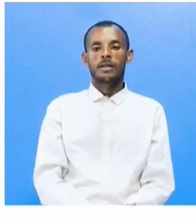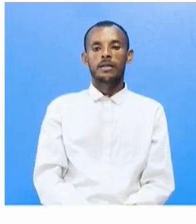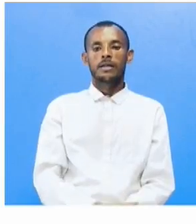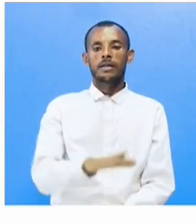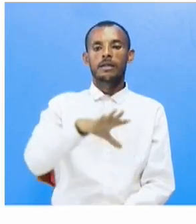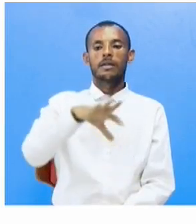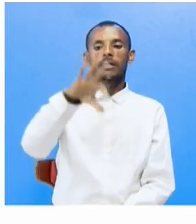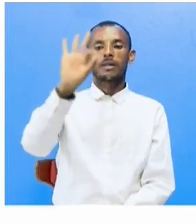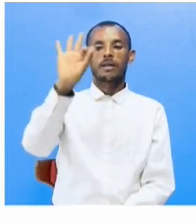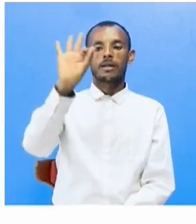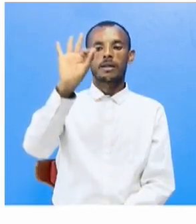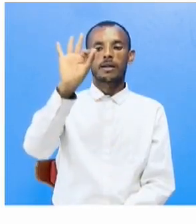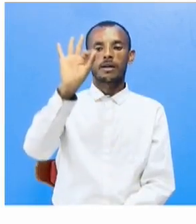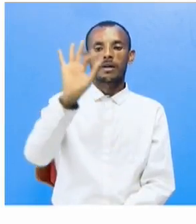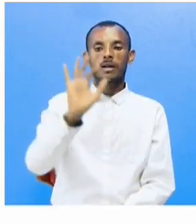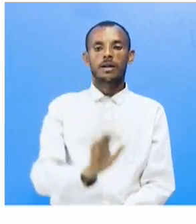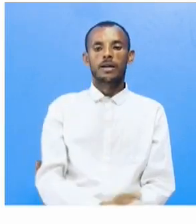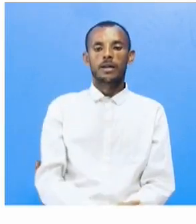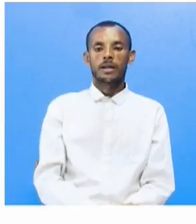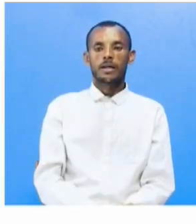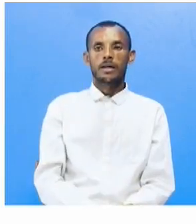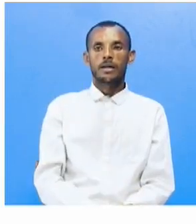gained